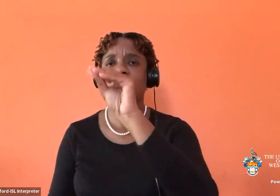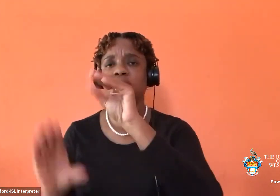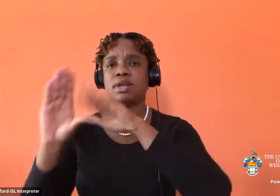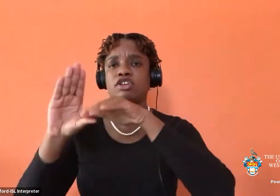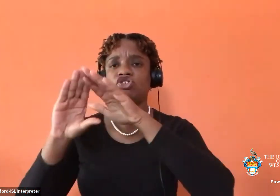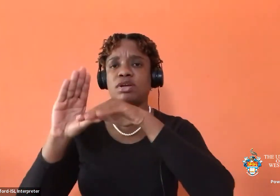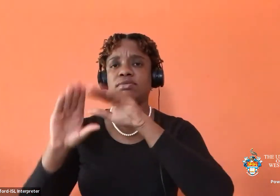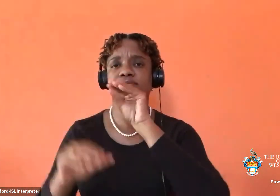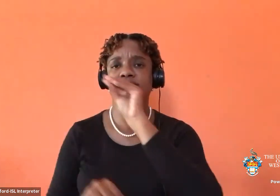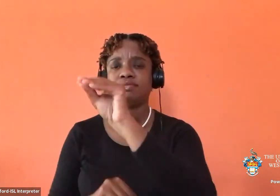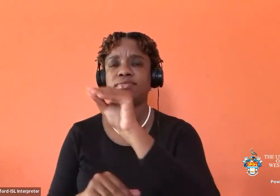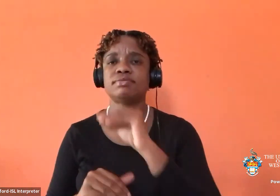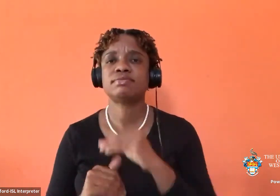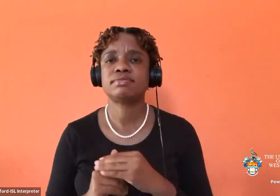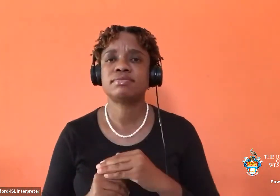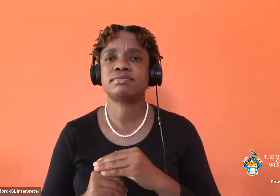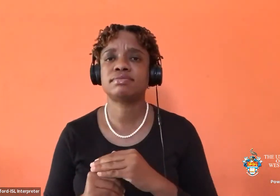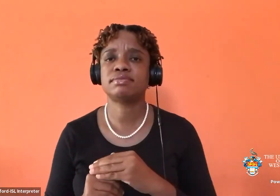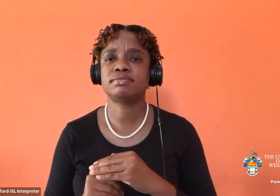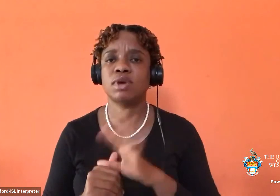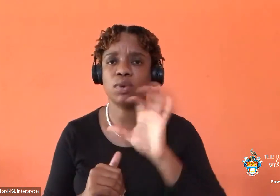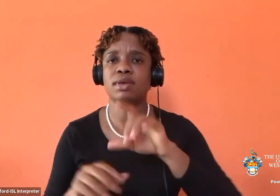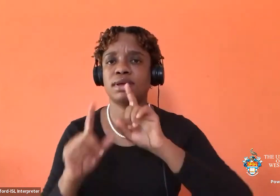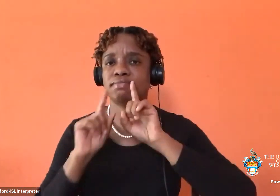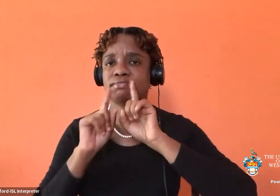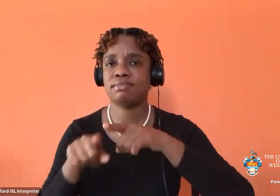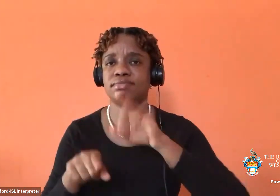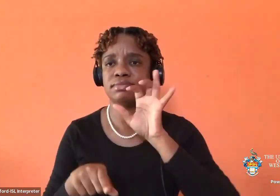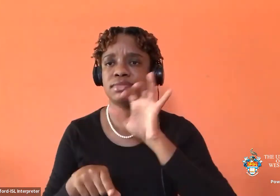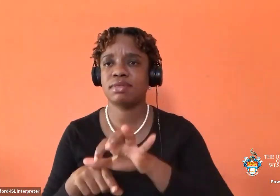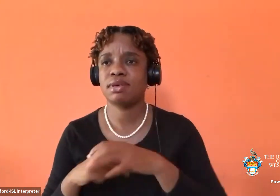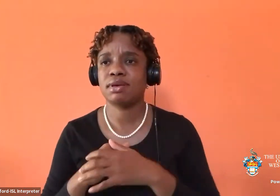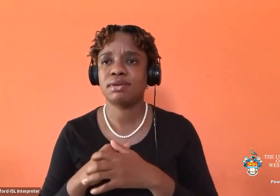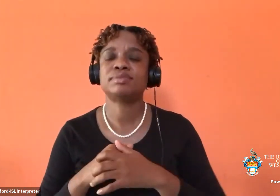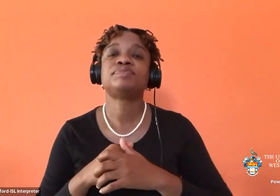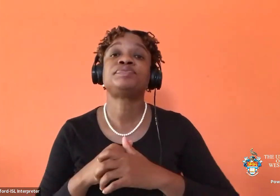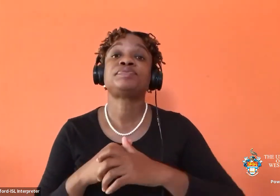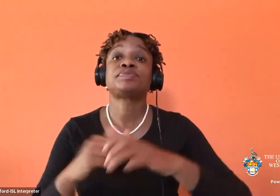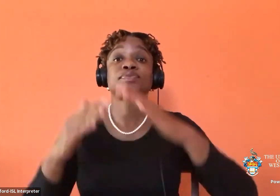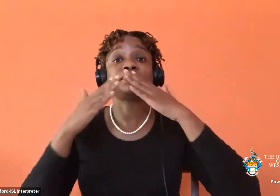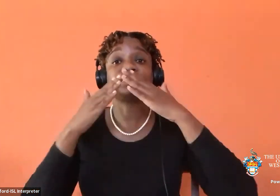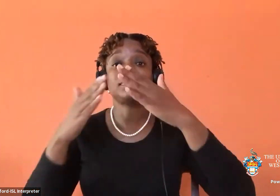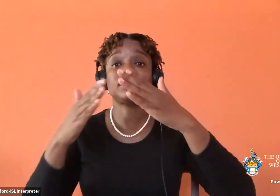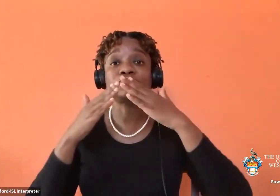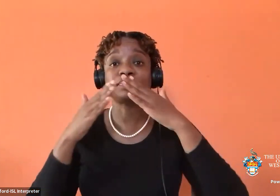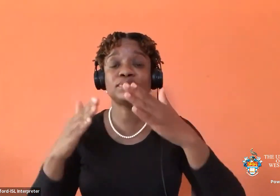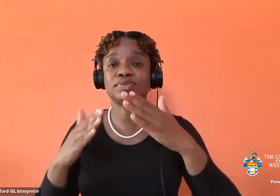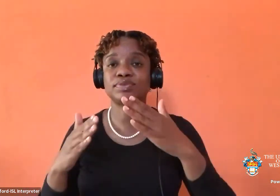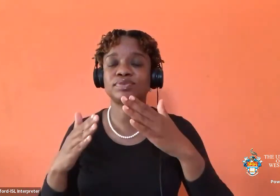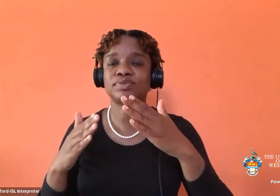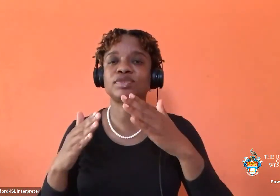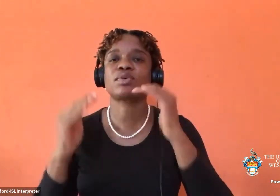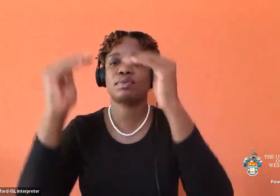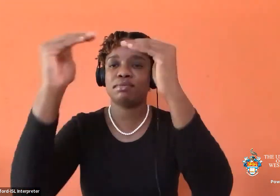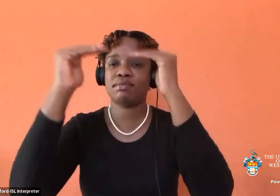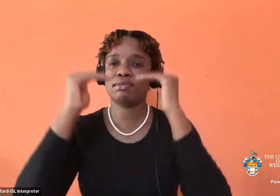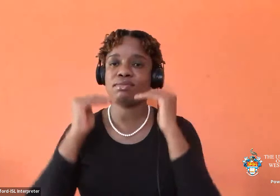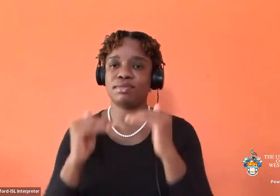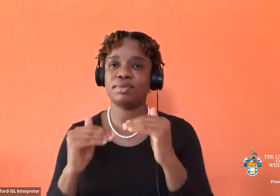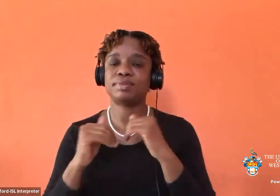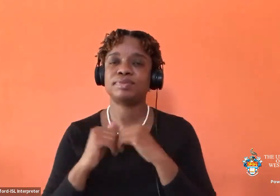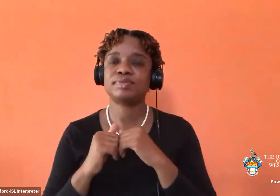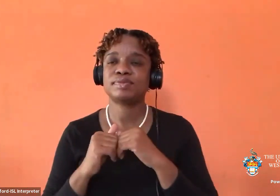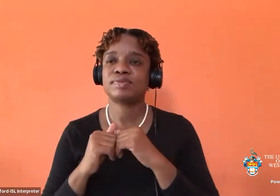and it can be addressed. Thank you very much. So our next session